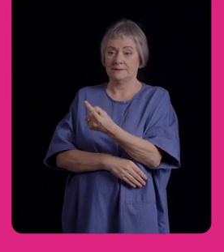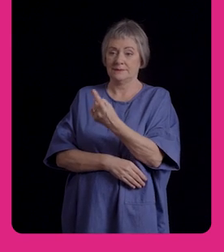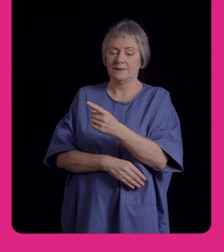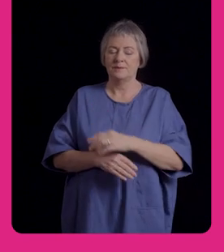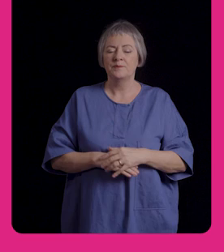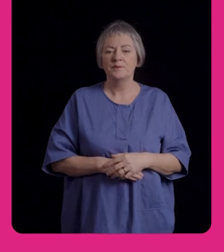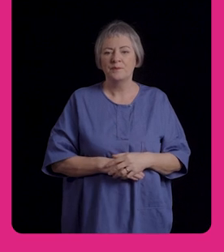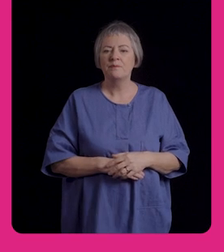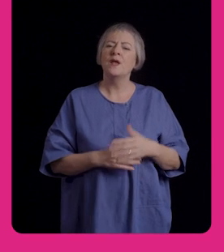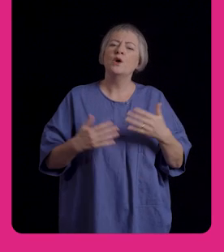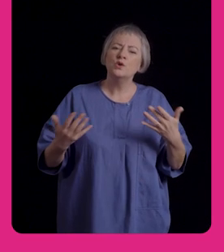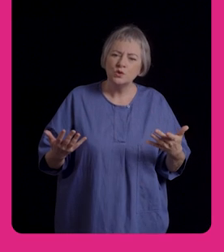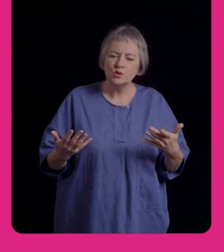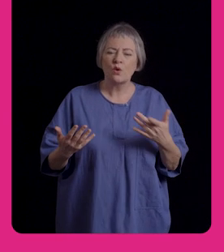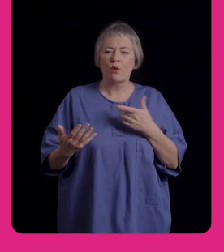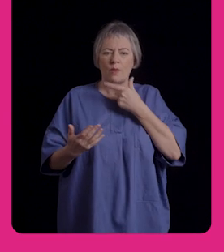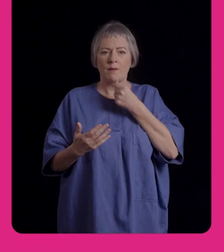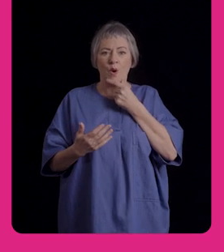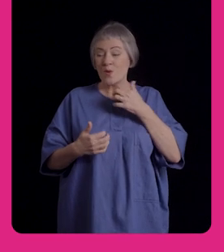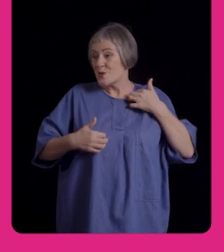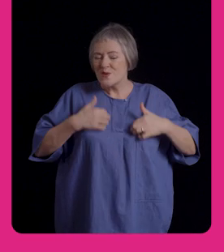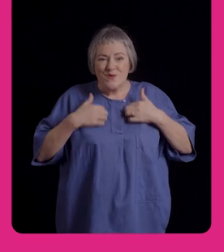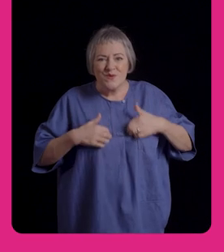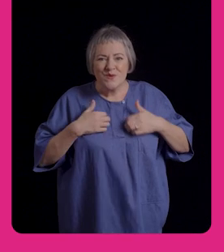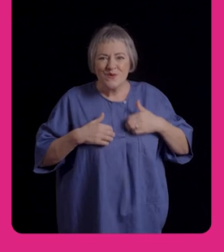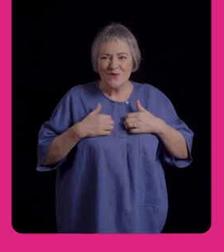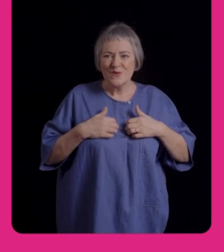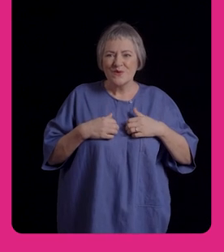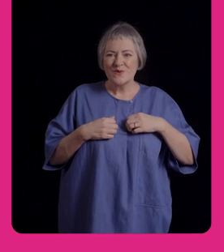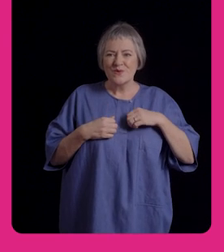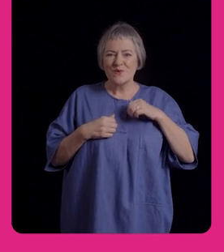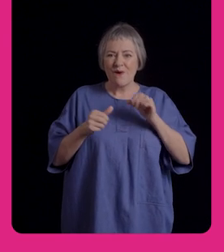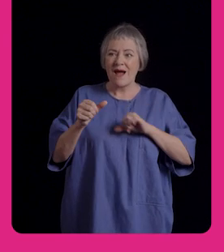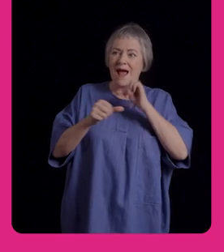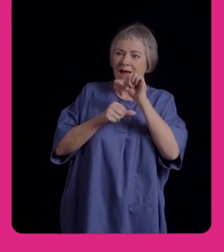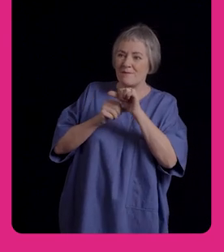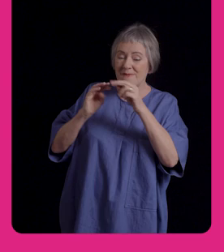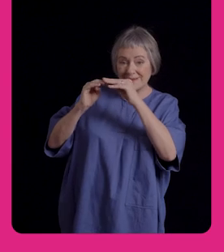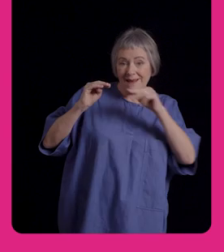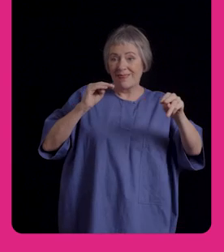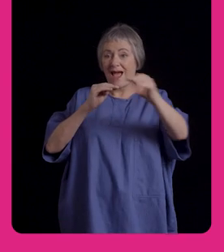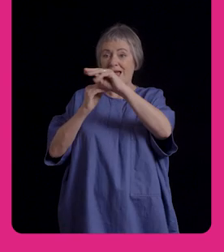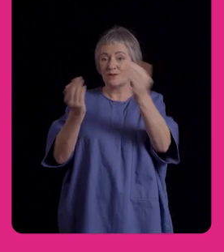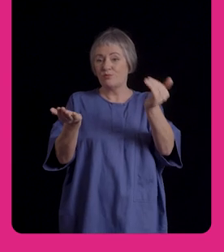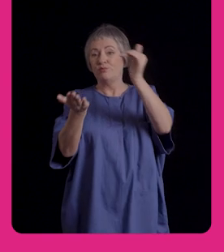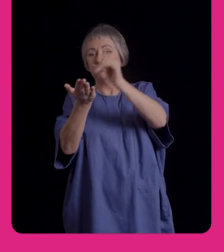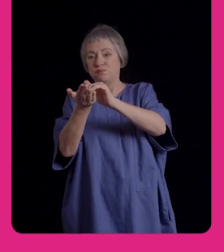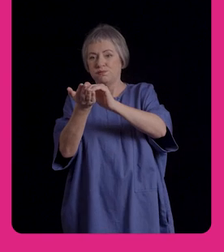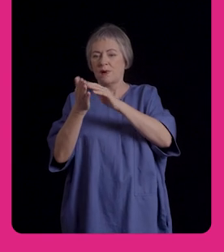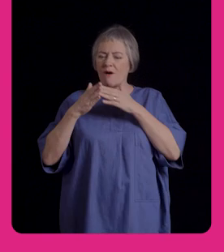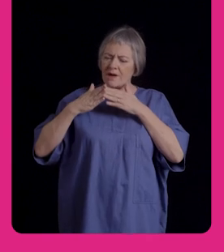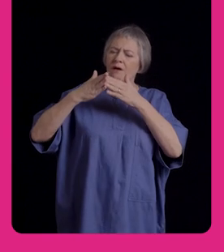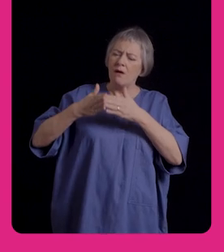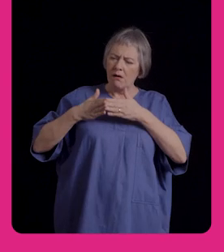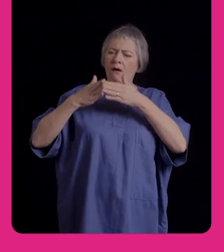itself. So the cabin boy is very excited about the prospect of making landfall after all this time of